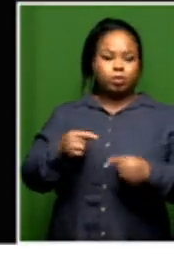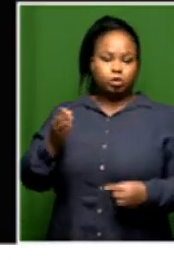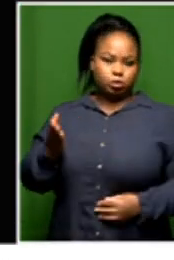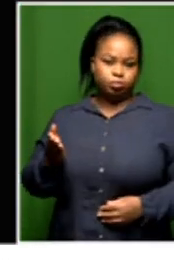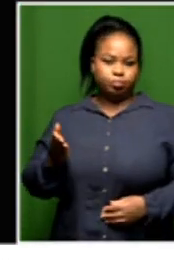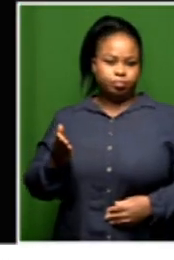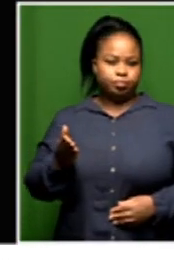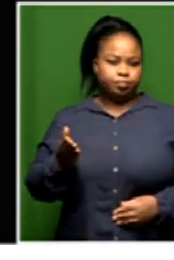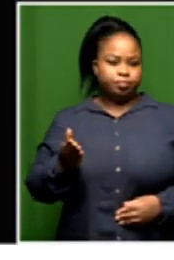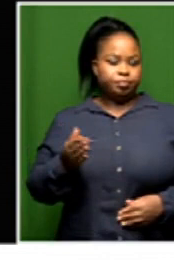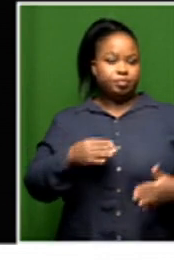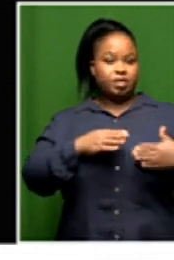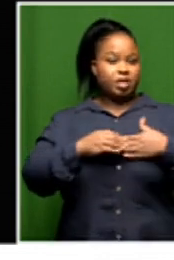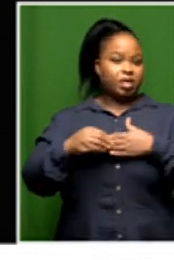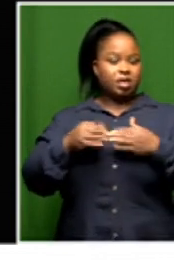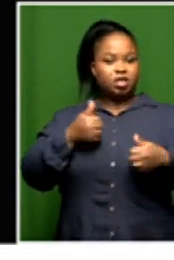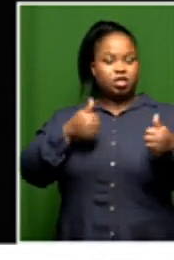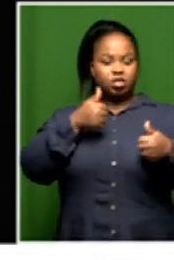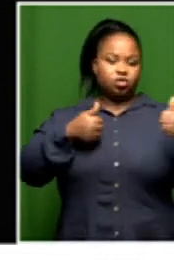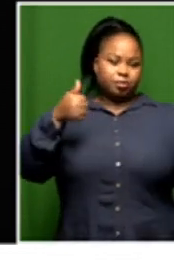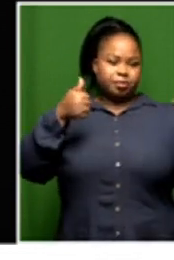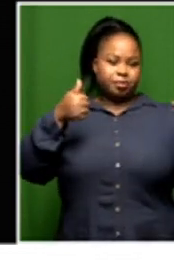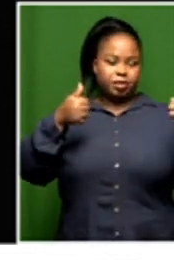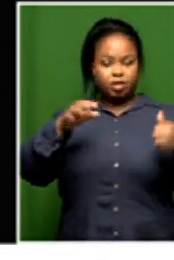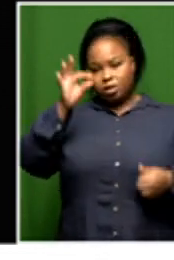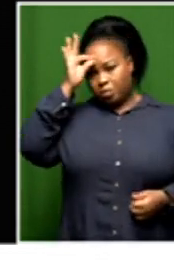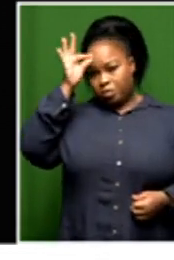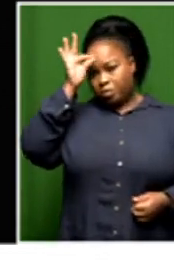to the leadership in the